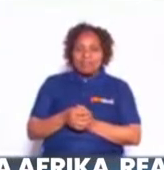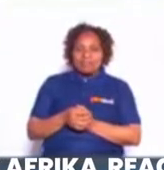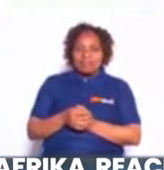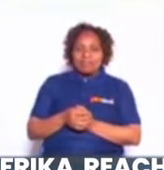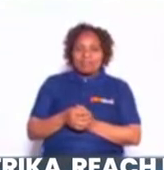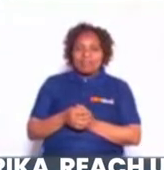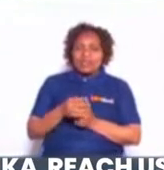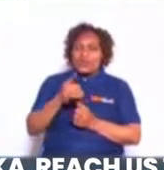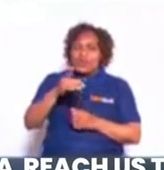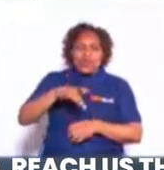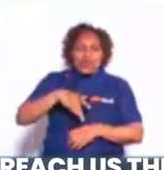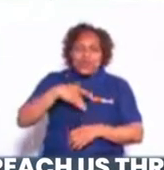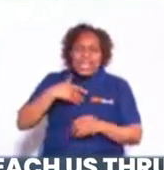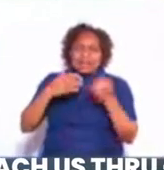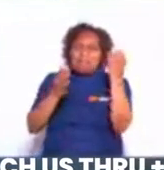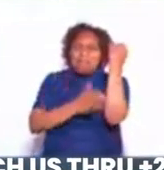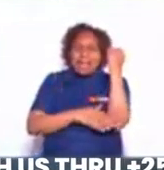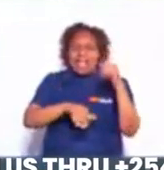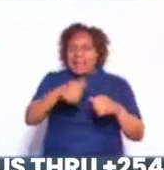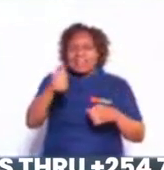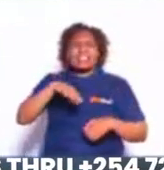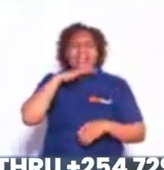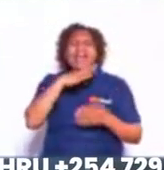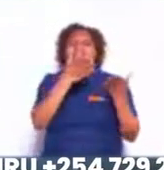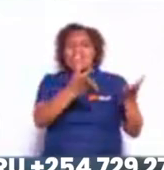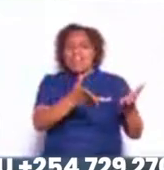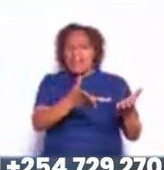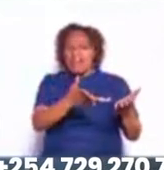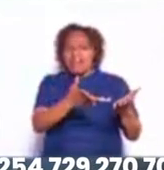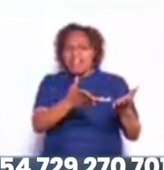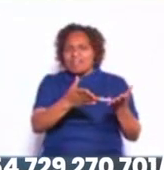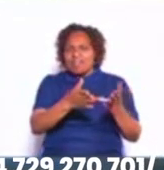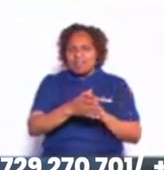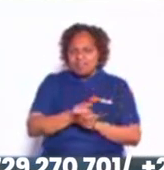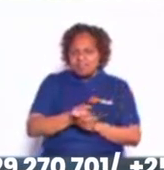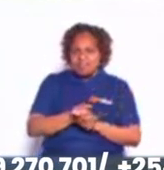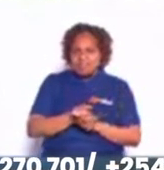You don't feel bad when you see others are dying there.